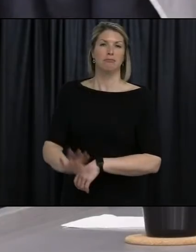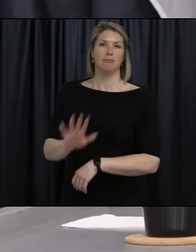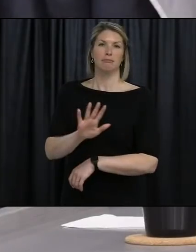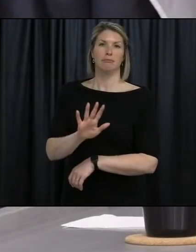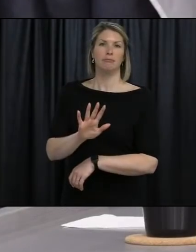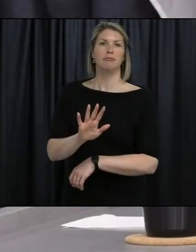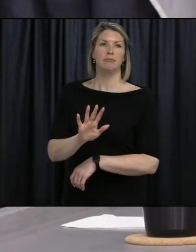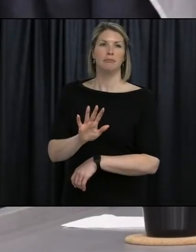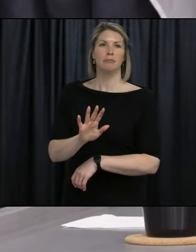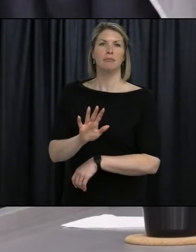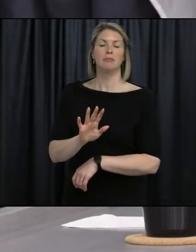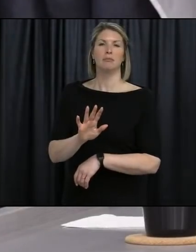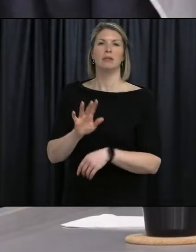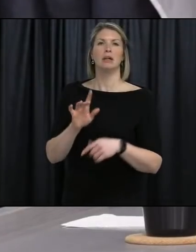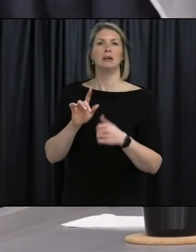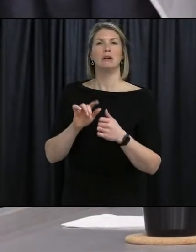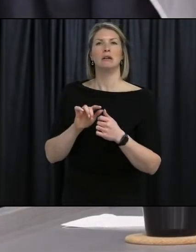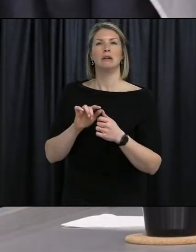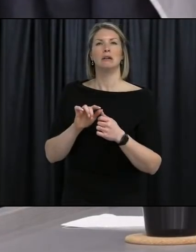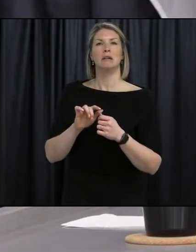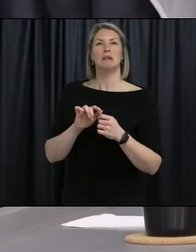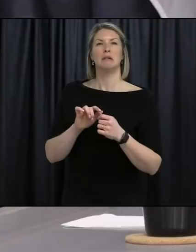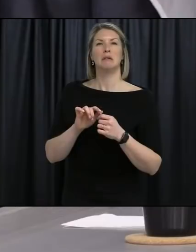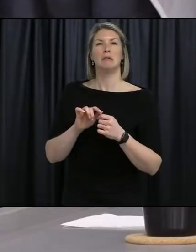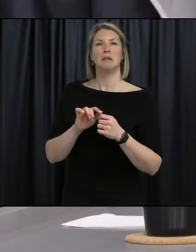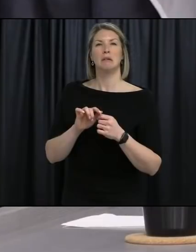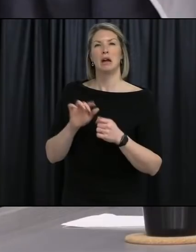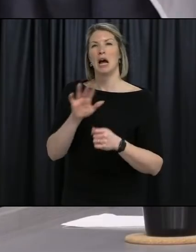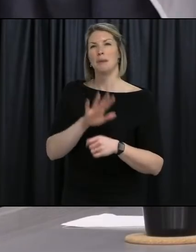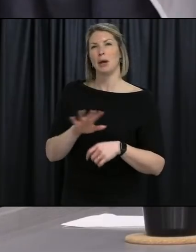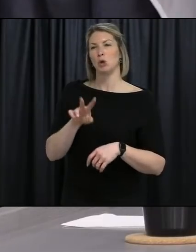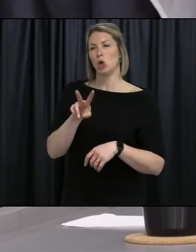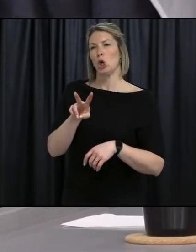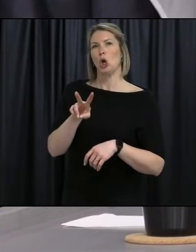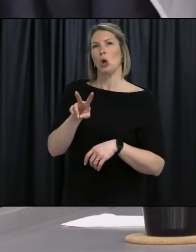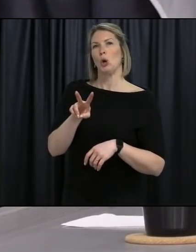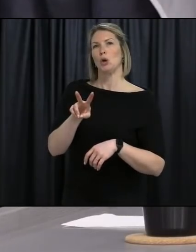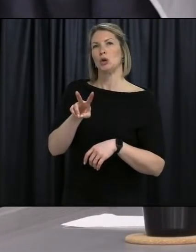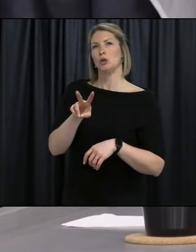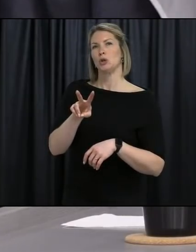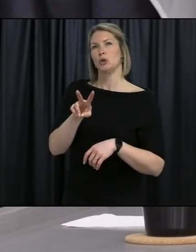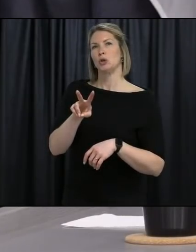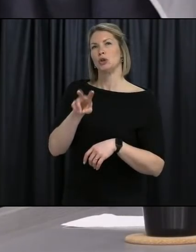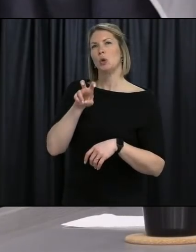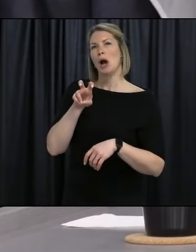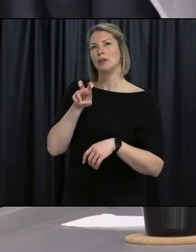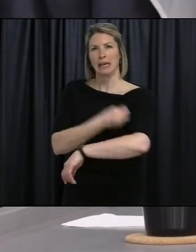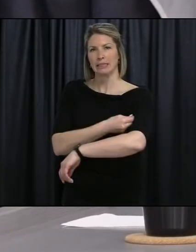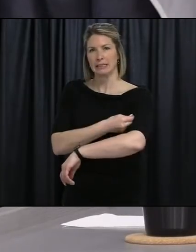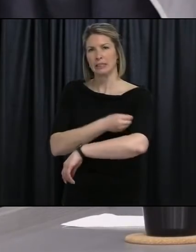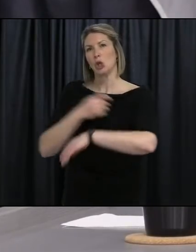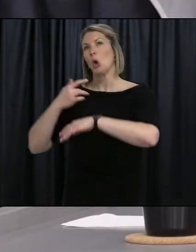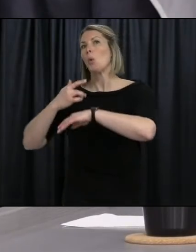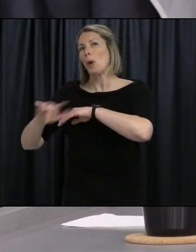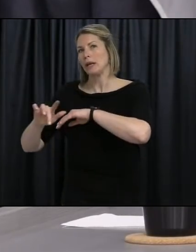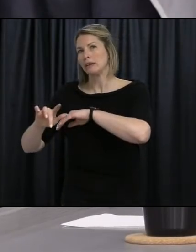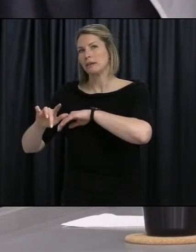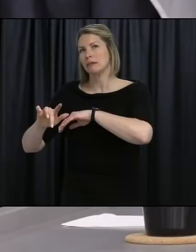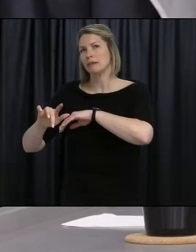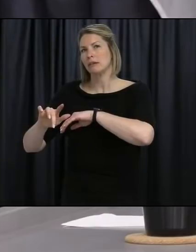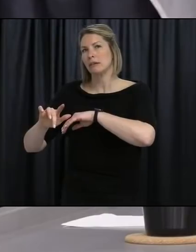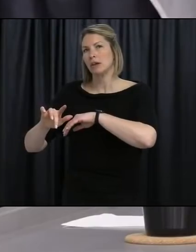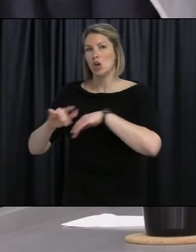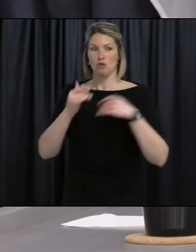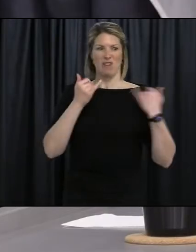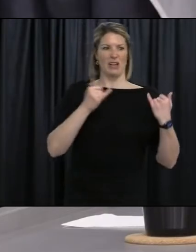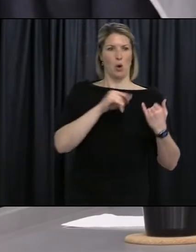technical reasons, for want of a better word, is fractionally over 200 out of the 100 and that we're currently at the